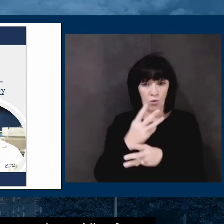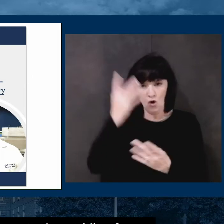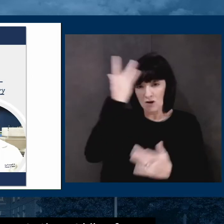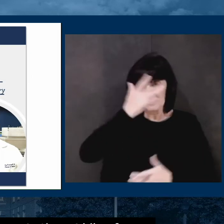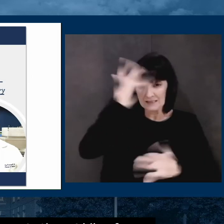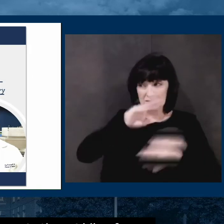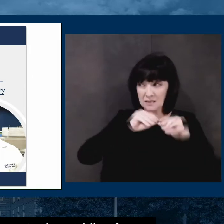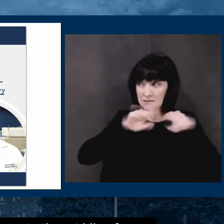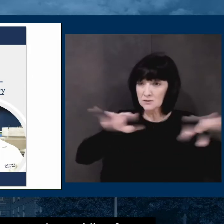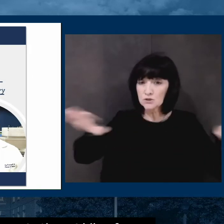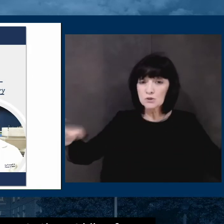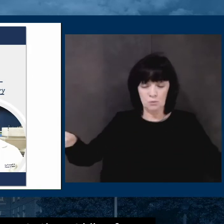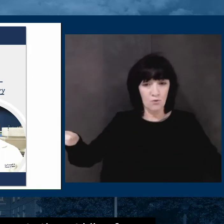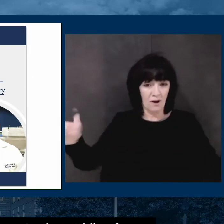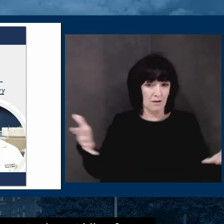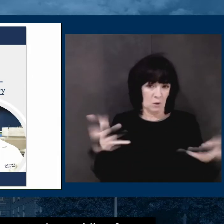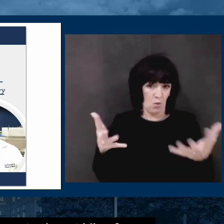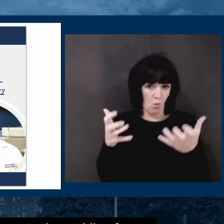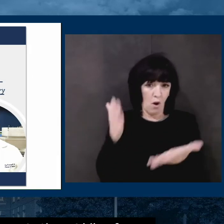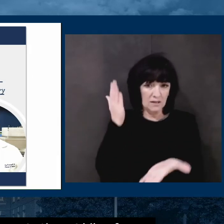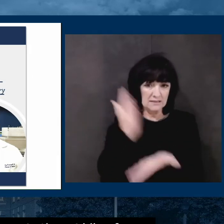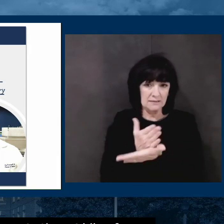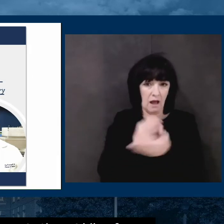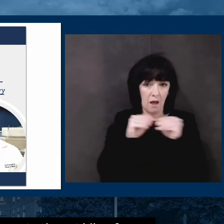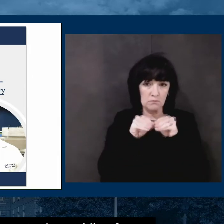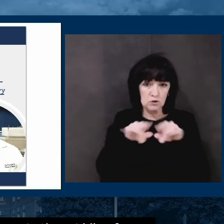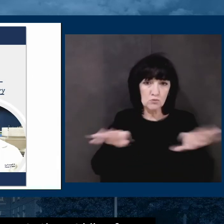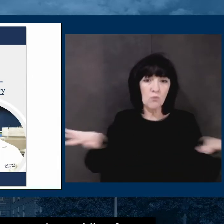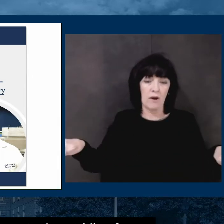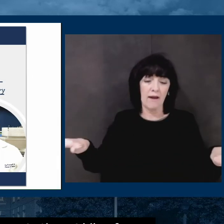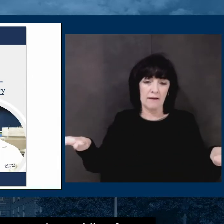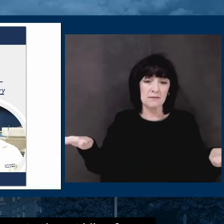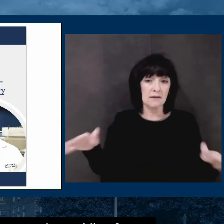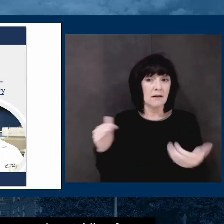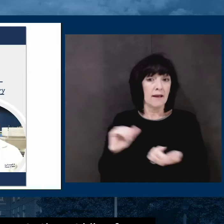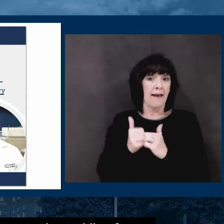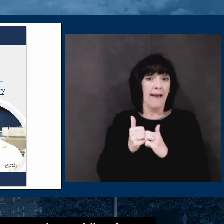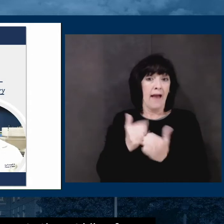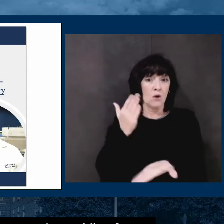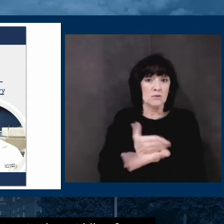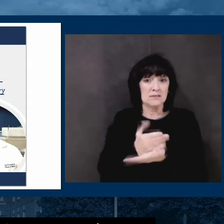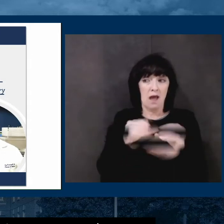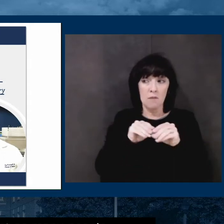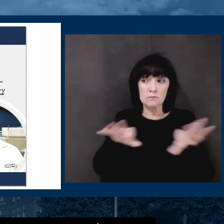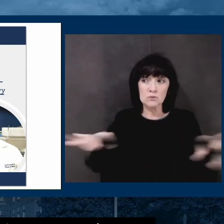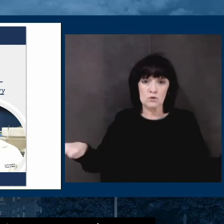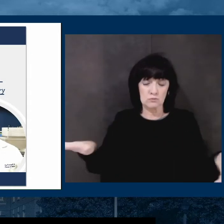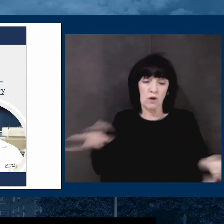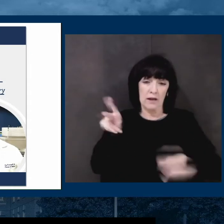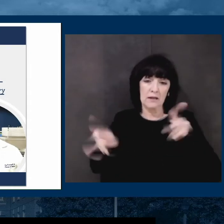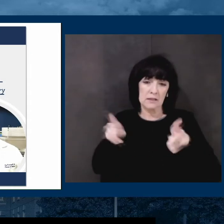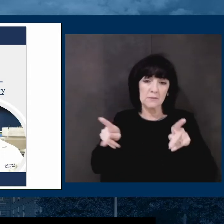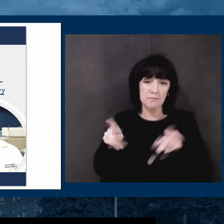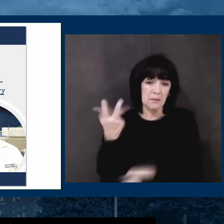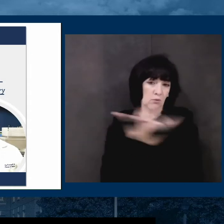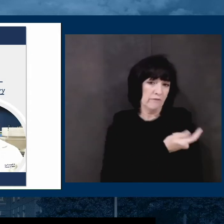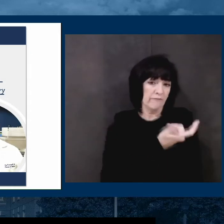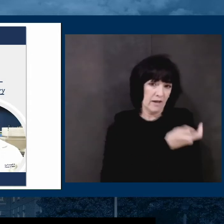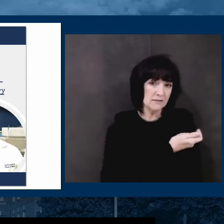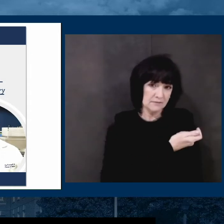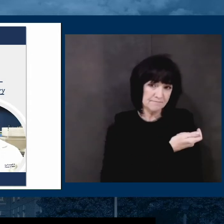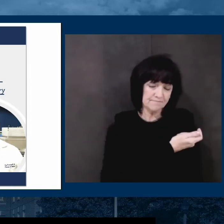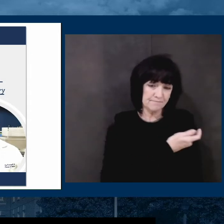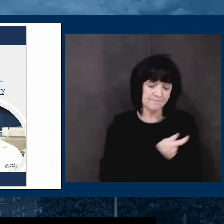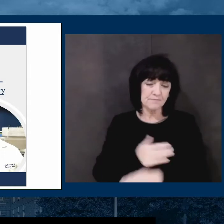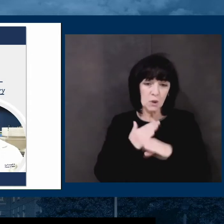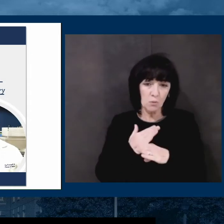really get as many people vaccinated as possible. And so that's all I have left. Thank you. Thank you very much, Dr. Honk, for